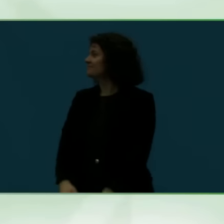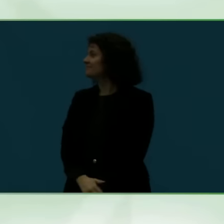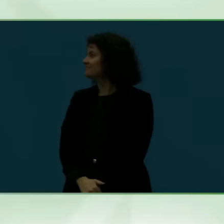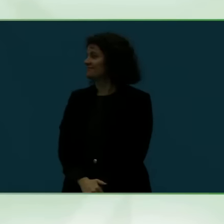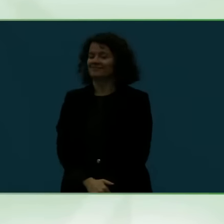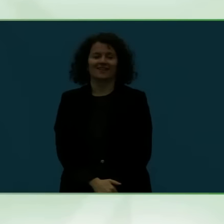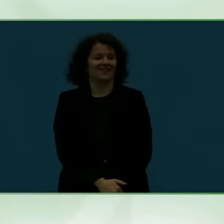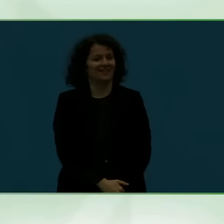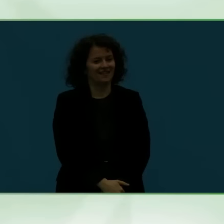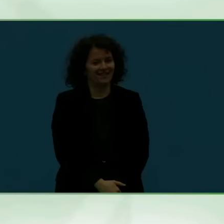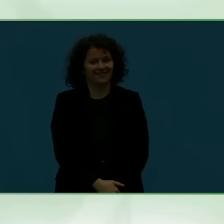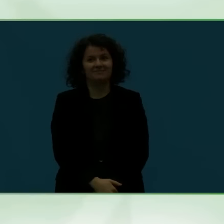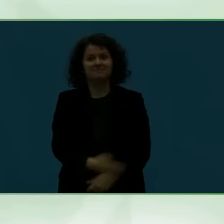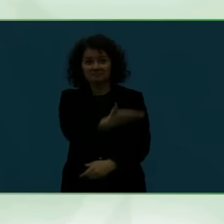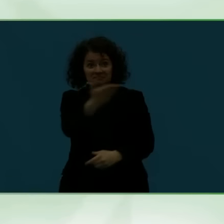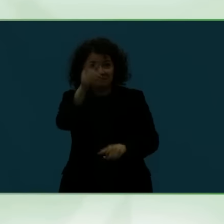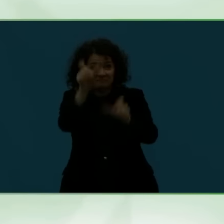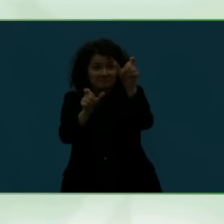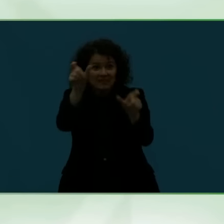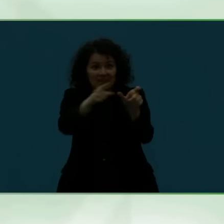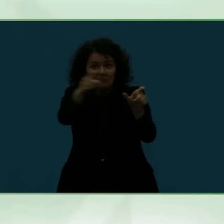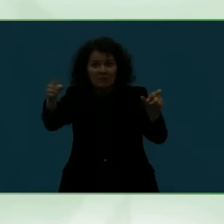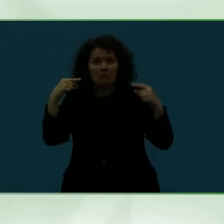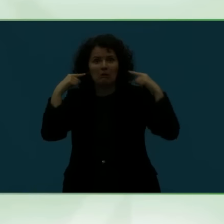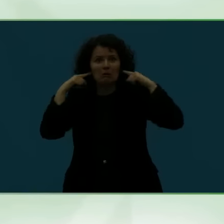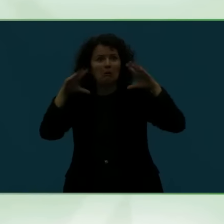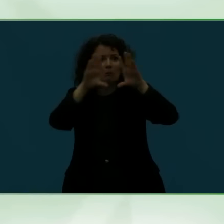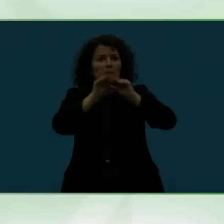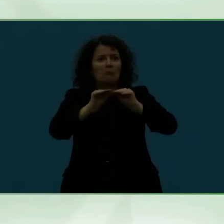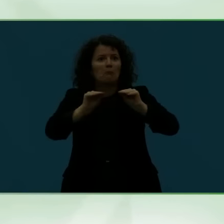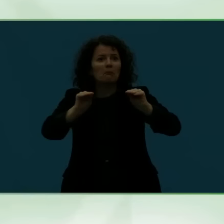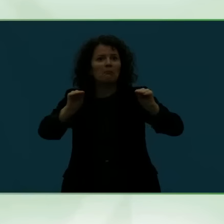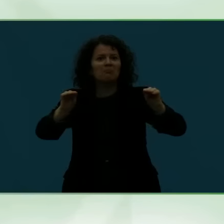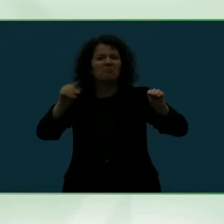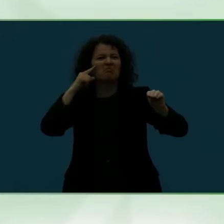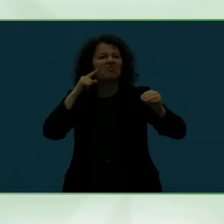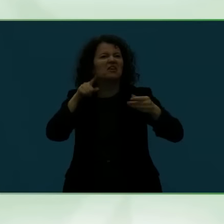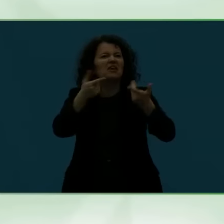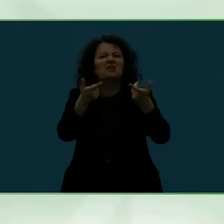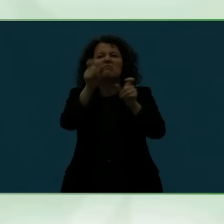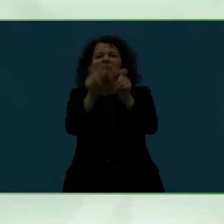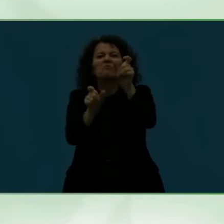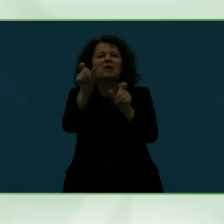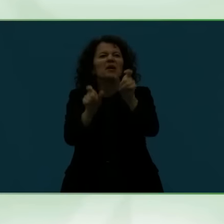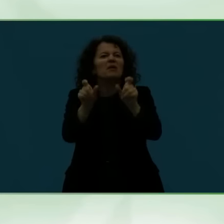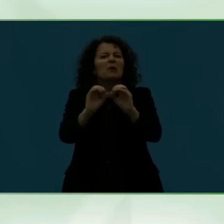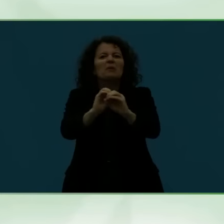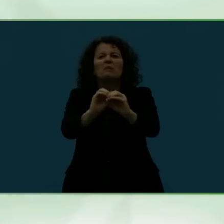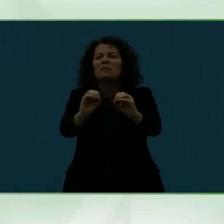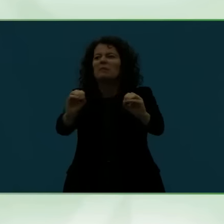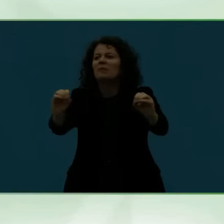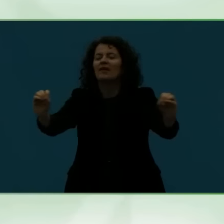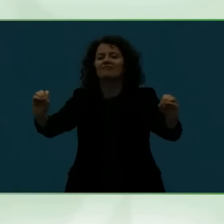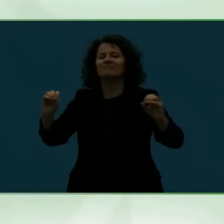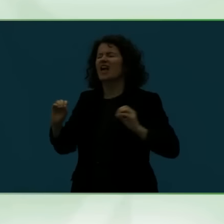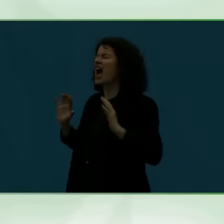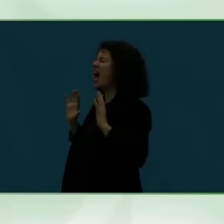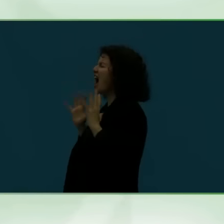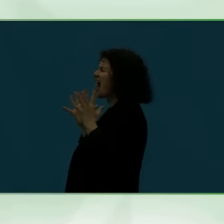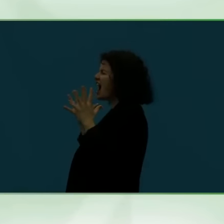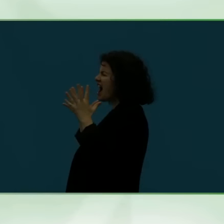Where is the people? I cannot hear anything. I think there's nobody here. Nobody's here. Huh?